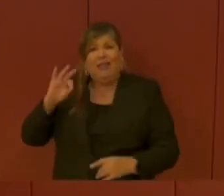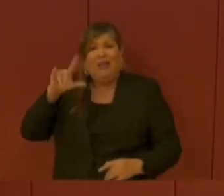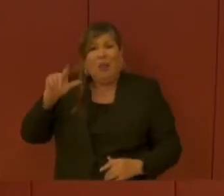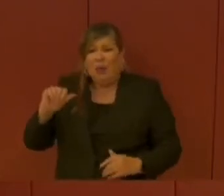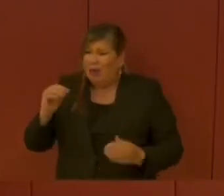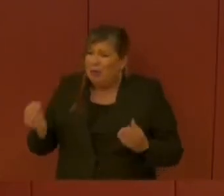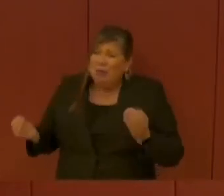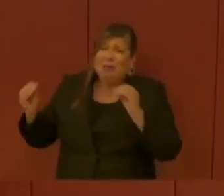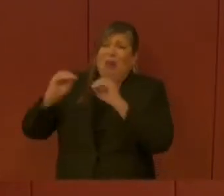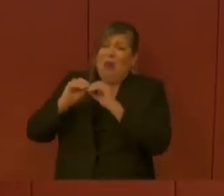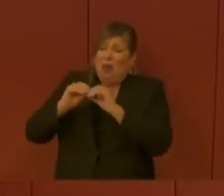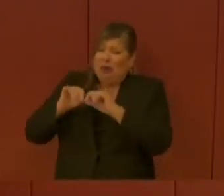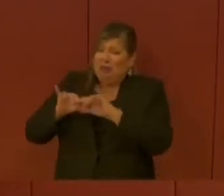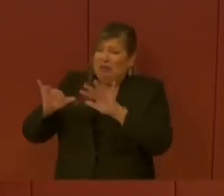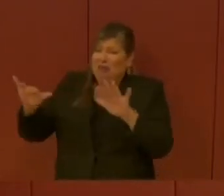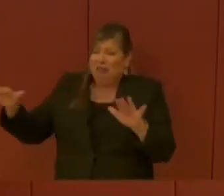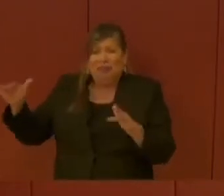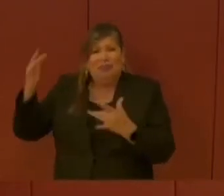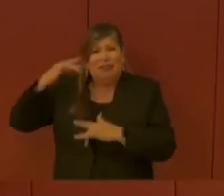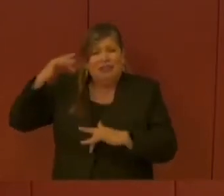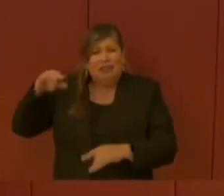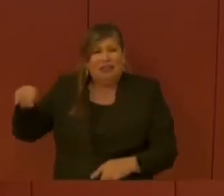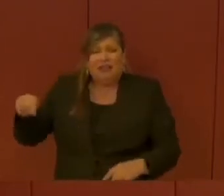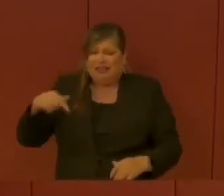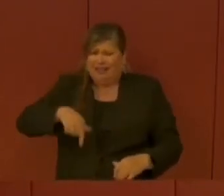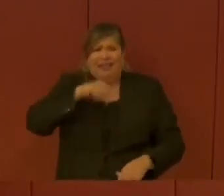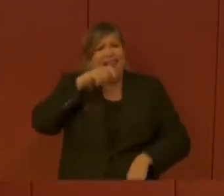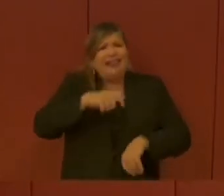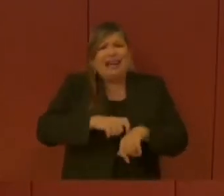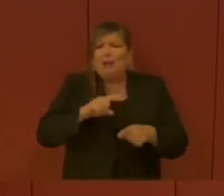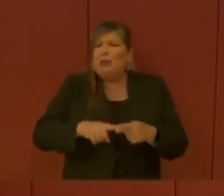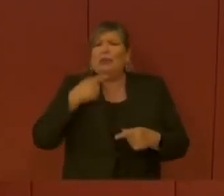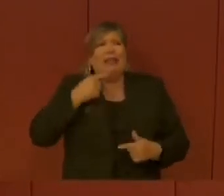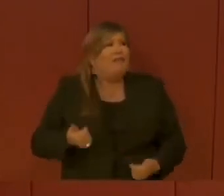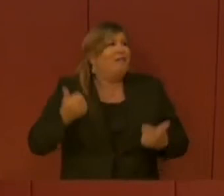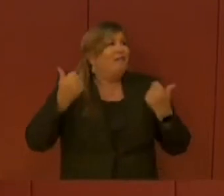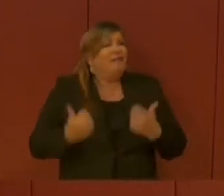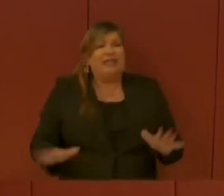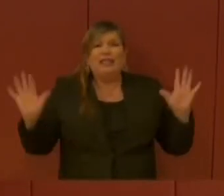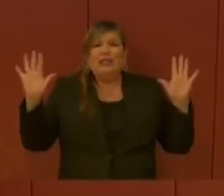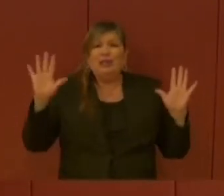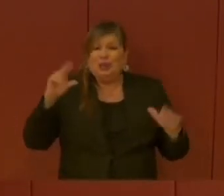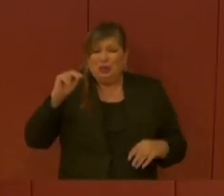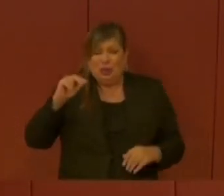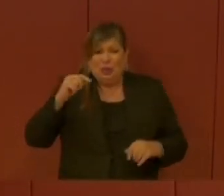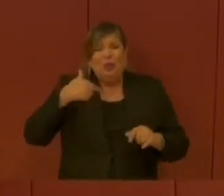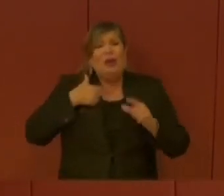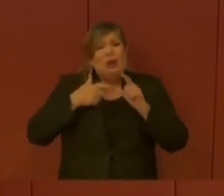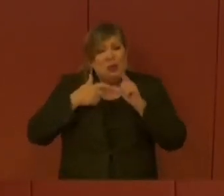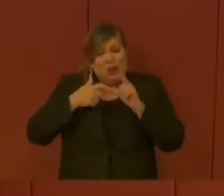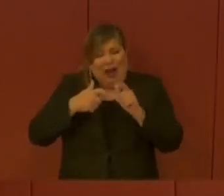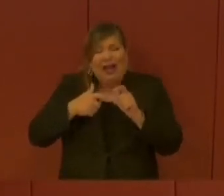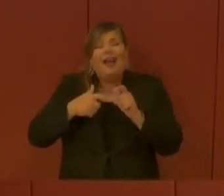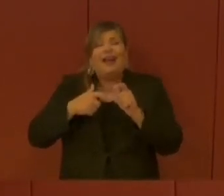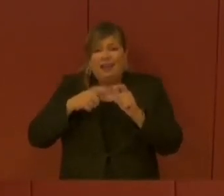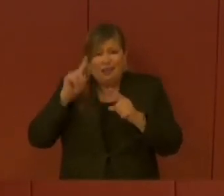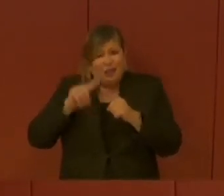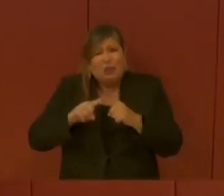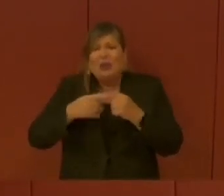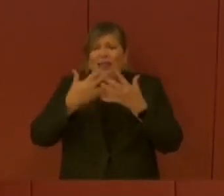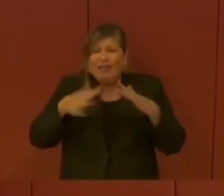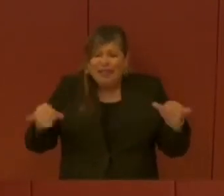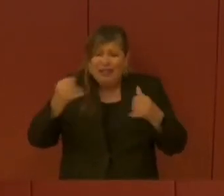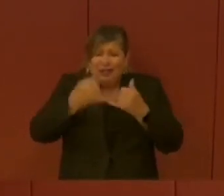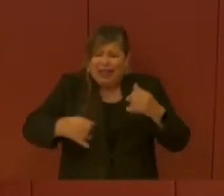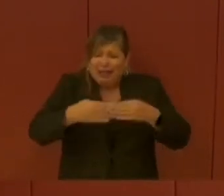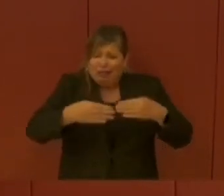ball. There's no mission accomplished sign behind us. We're not running the 90-yard dash in the vernacular sport questions you just